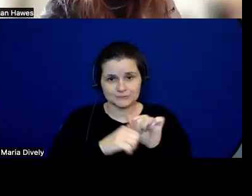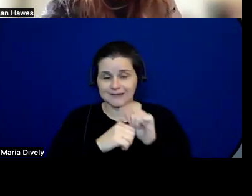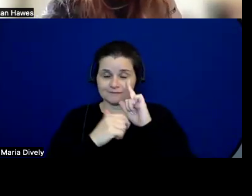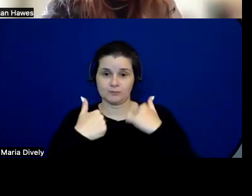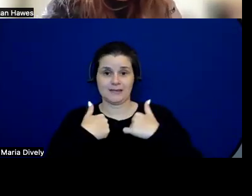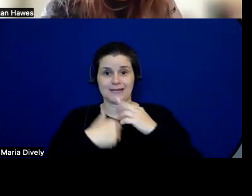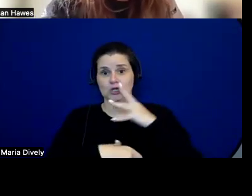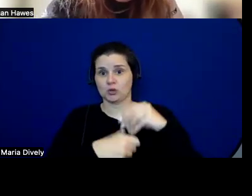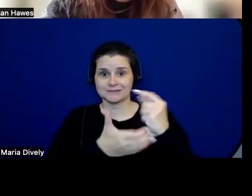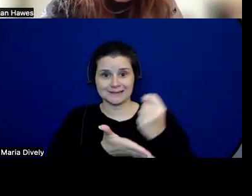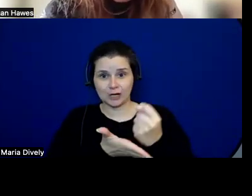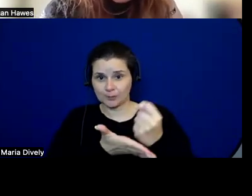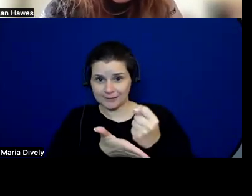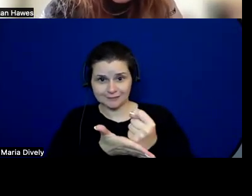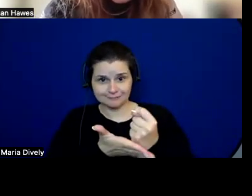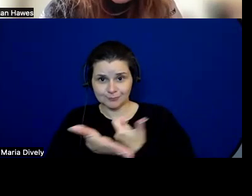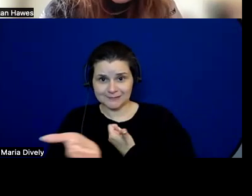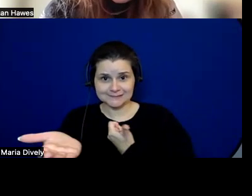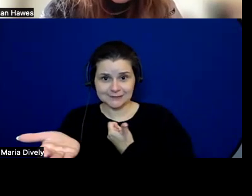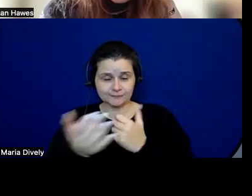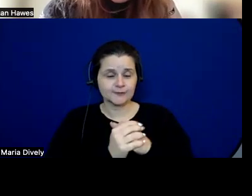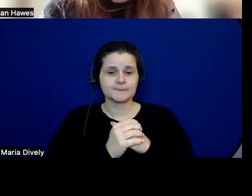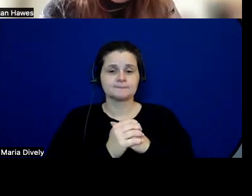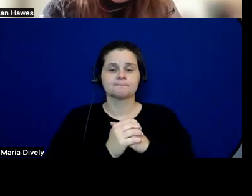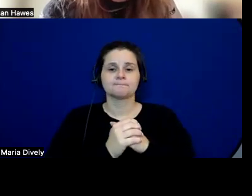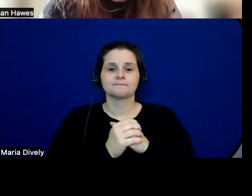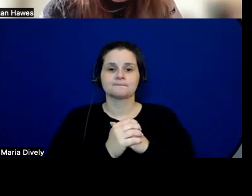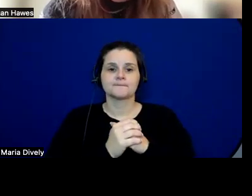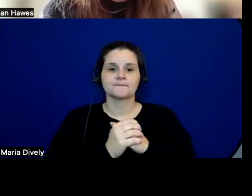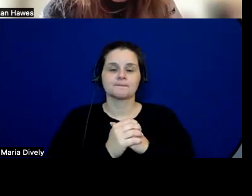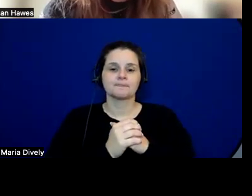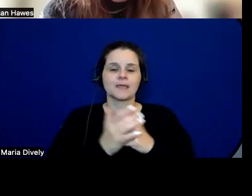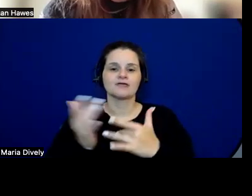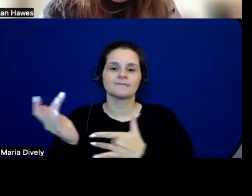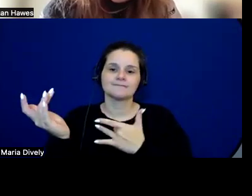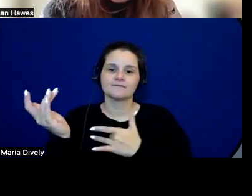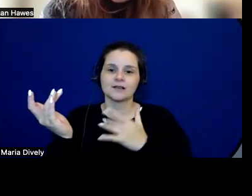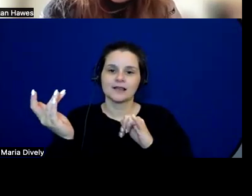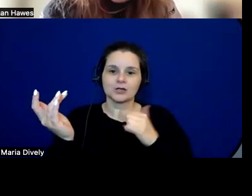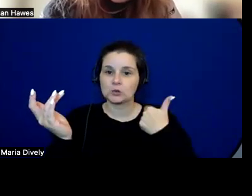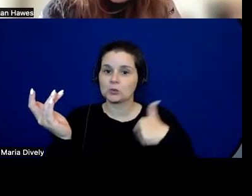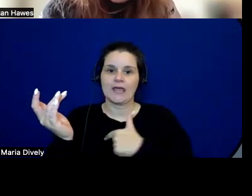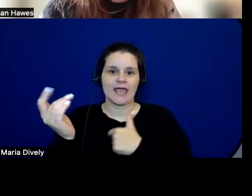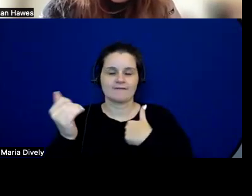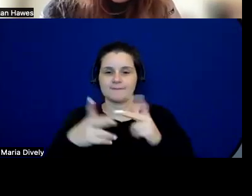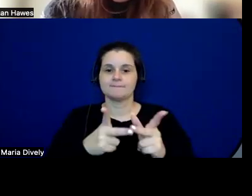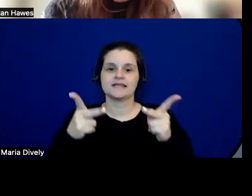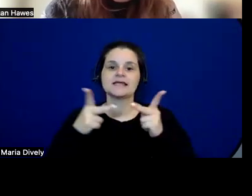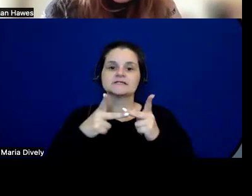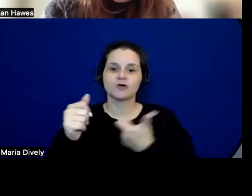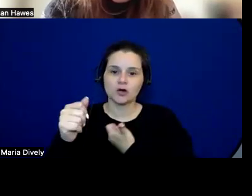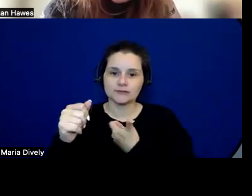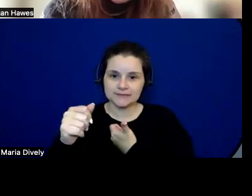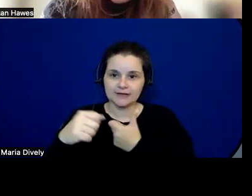includes therapy, and to feel like we are having a space for ourselves to take